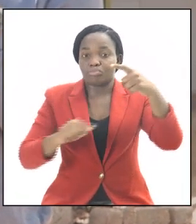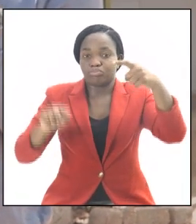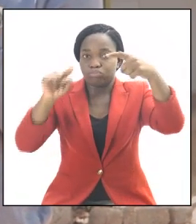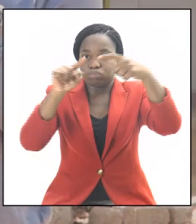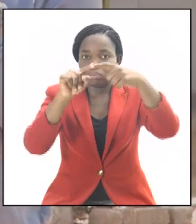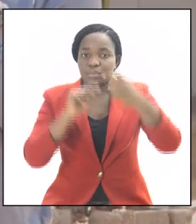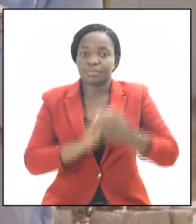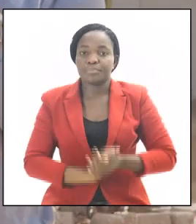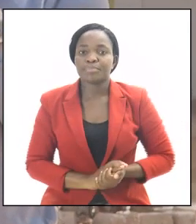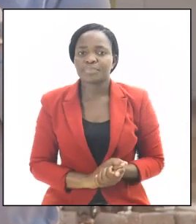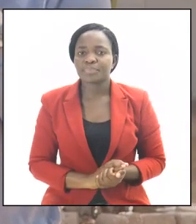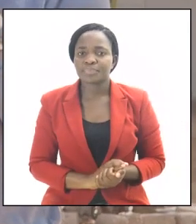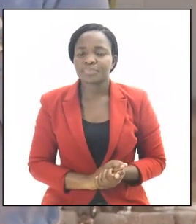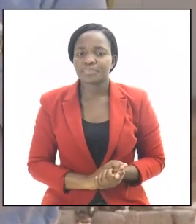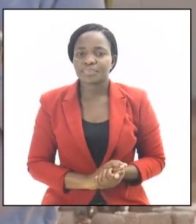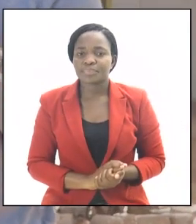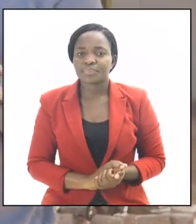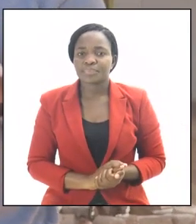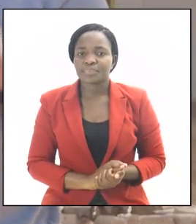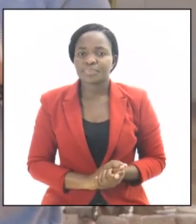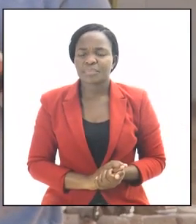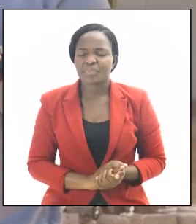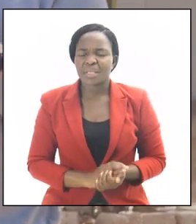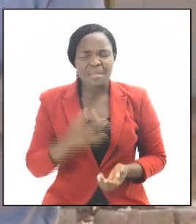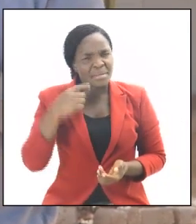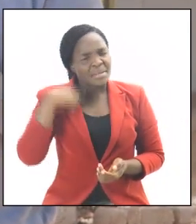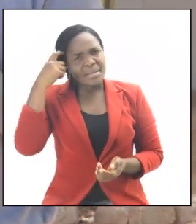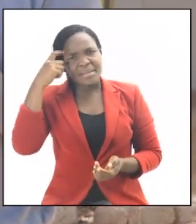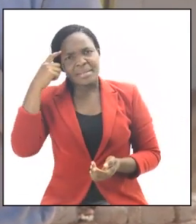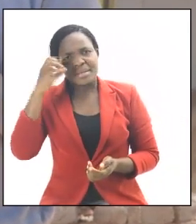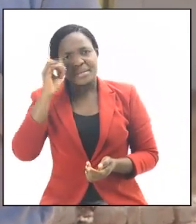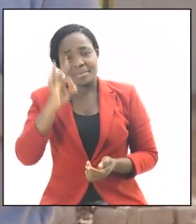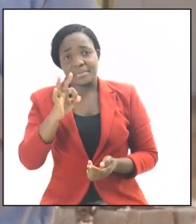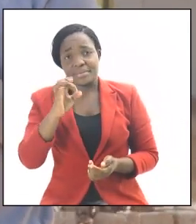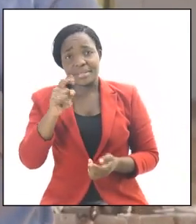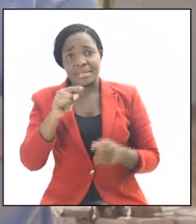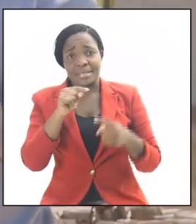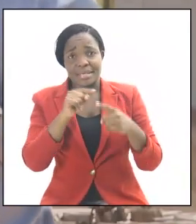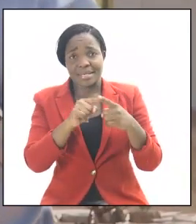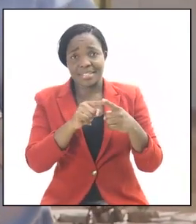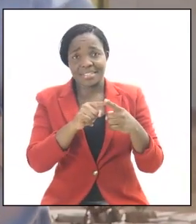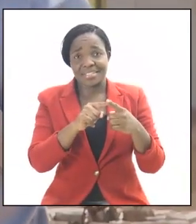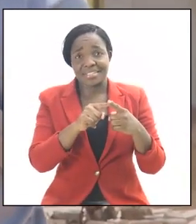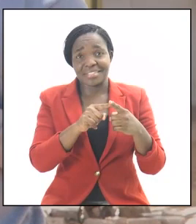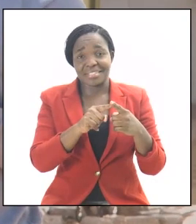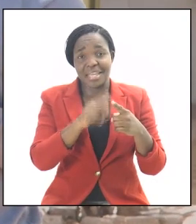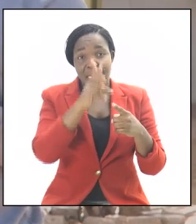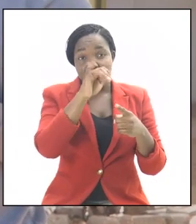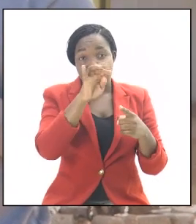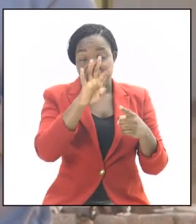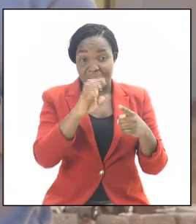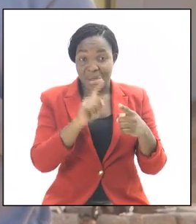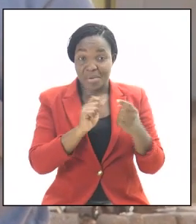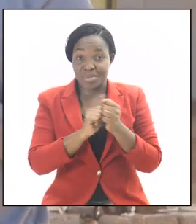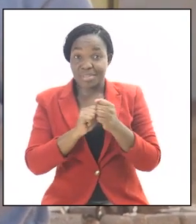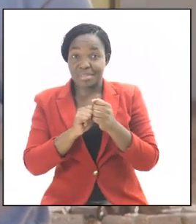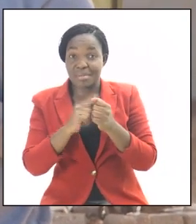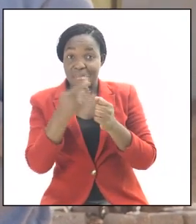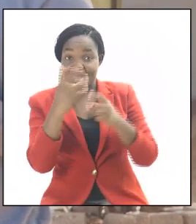I wonder if there's any similarity between this pi and the mathematical pi.